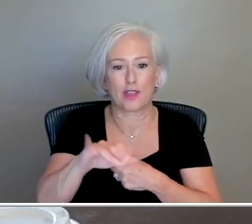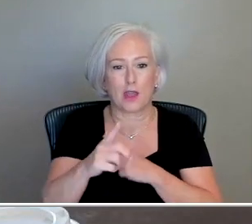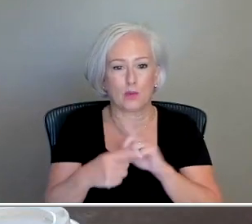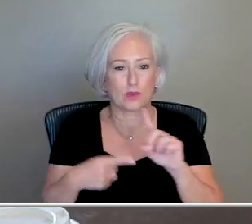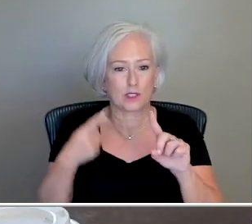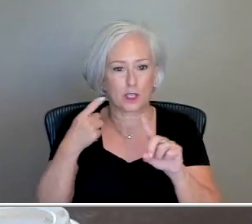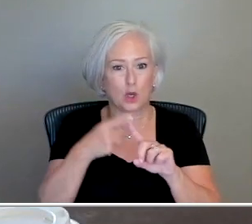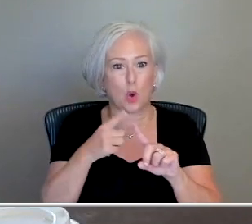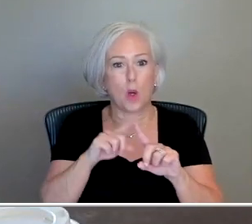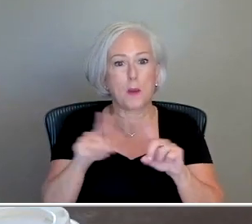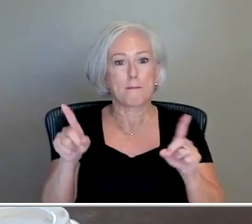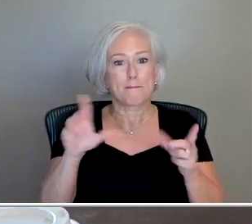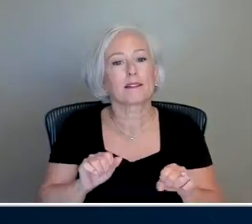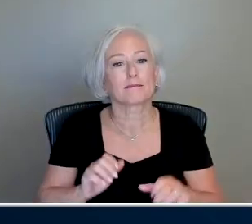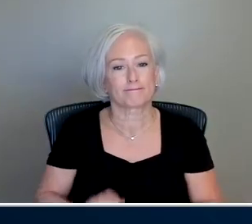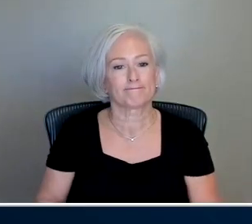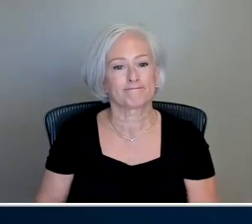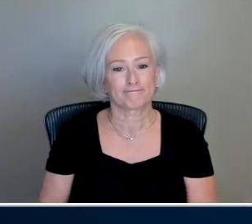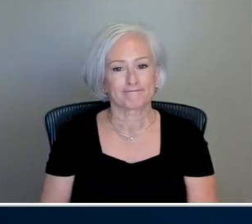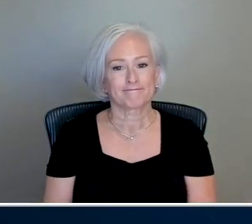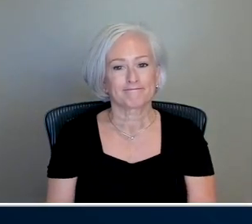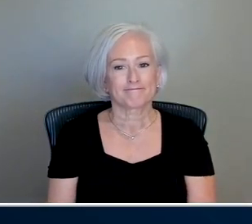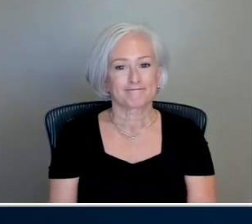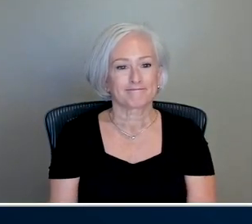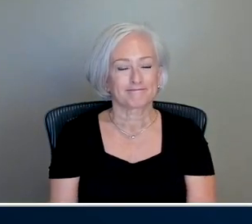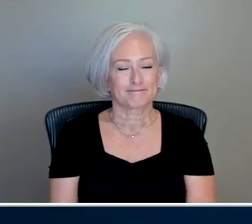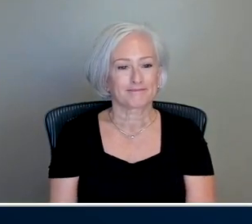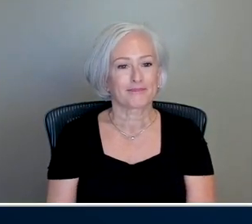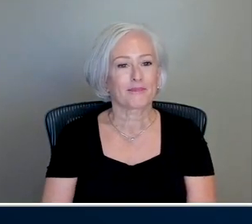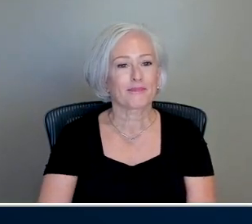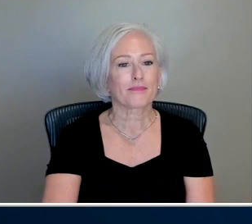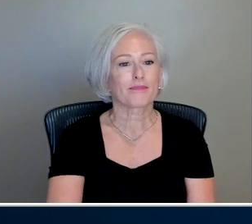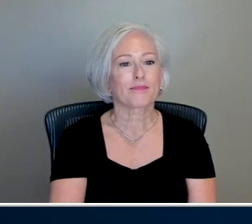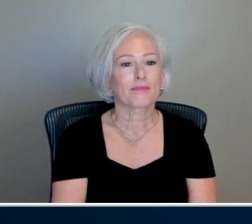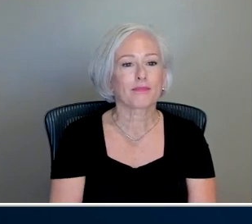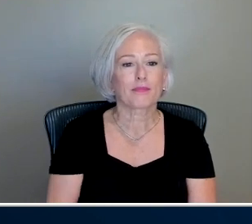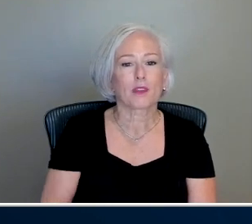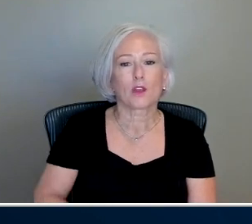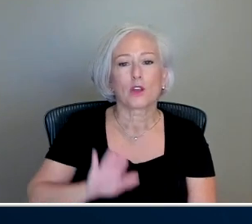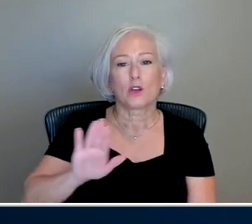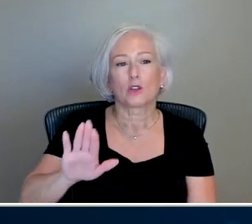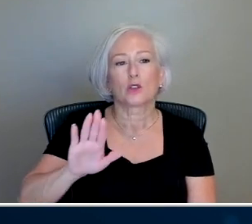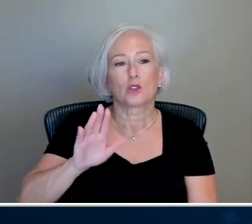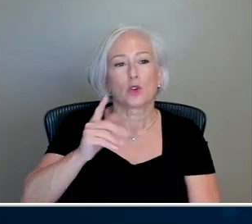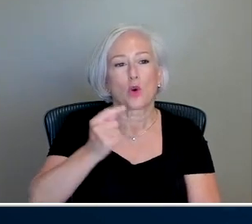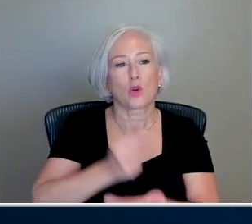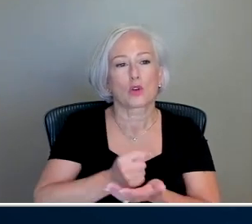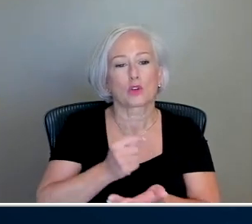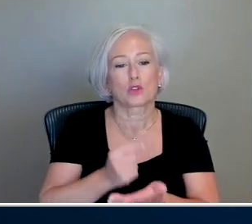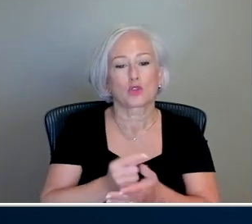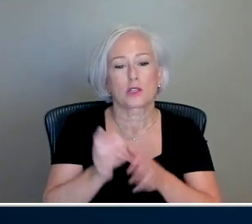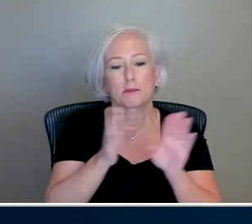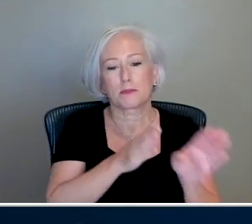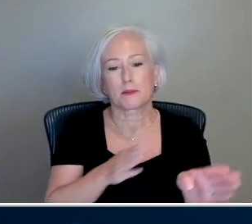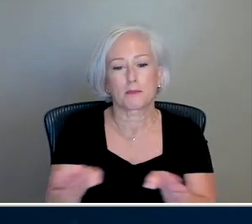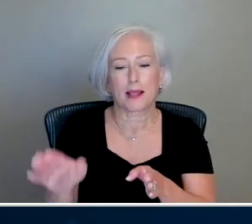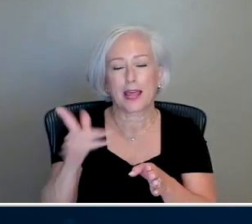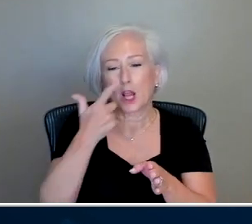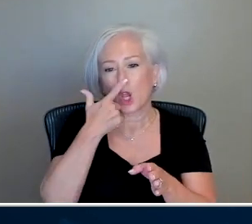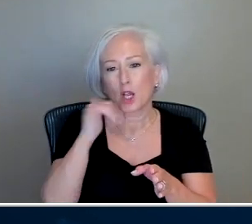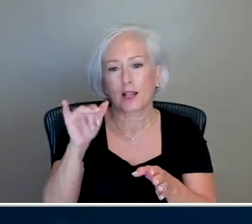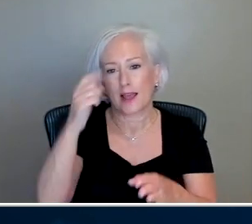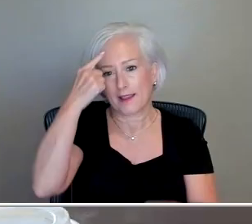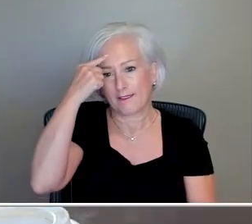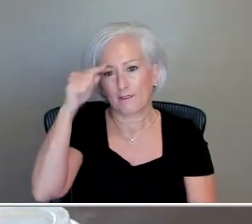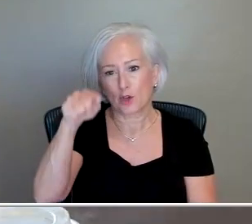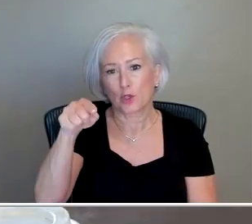you can about this. What was your treatment plan like? What did that look like for you, Gary? Well, it's